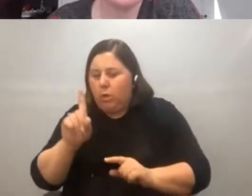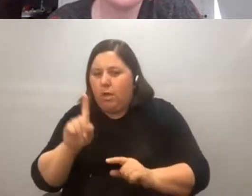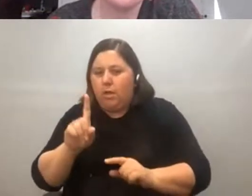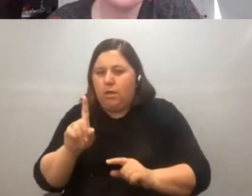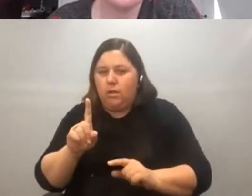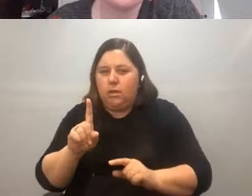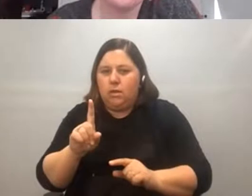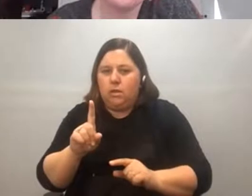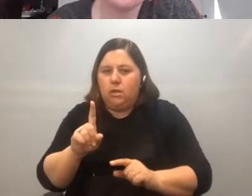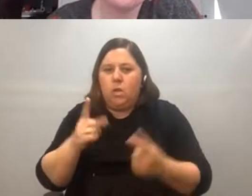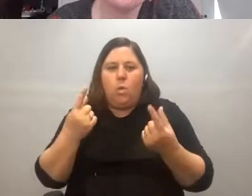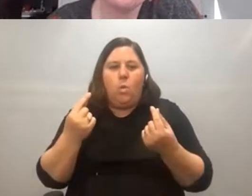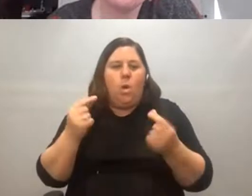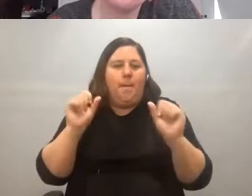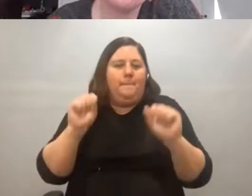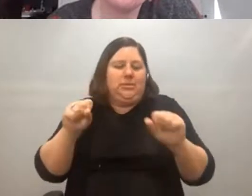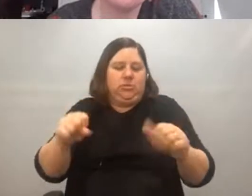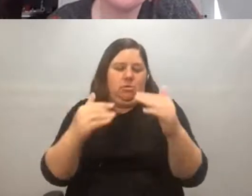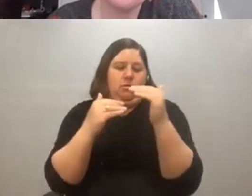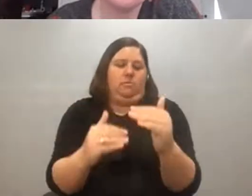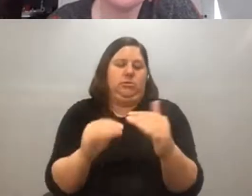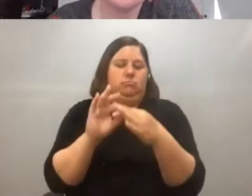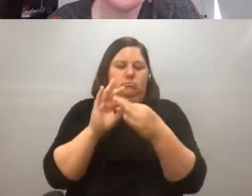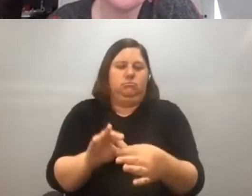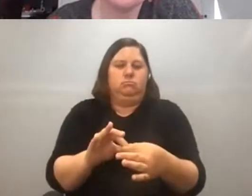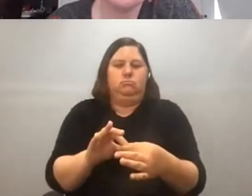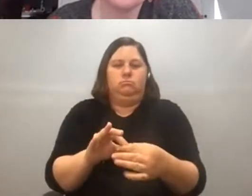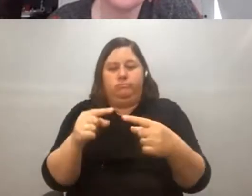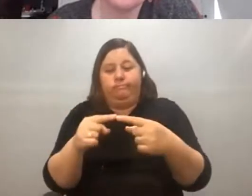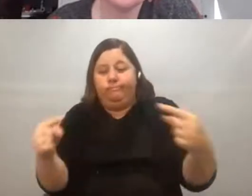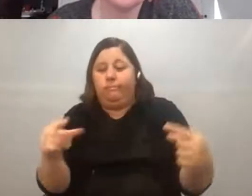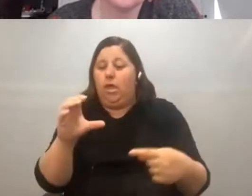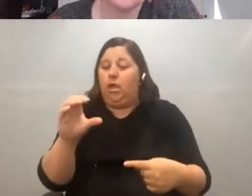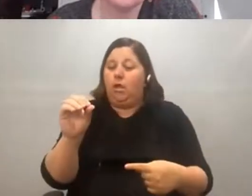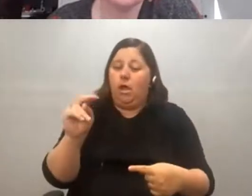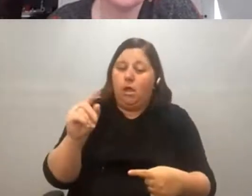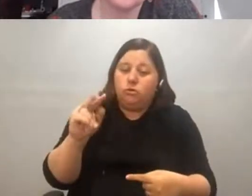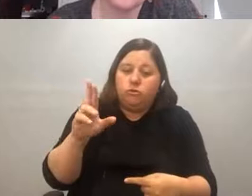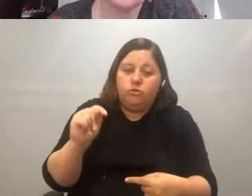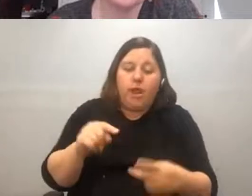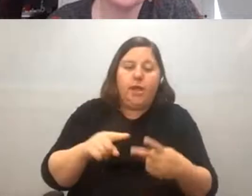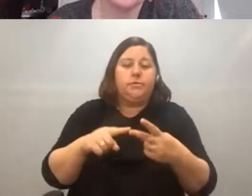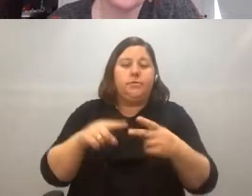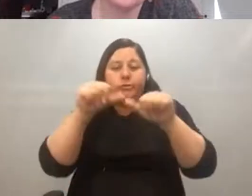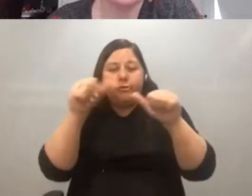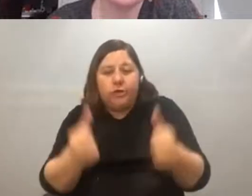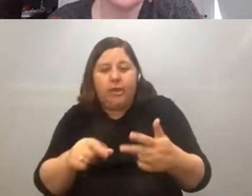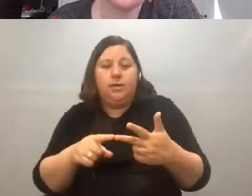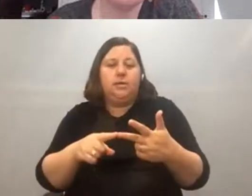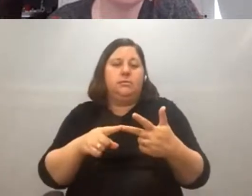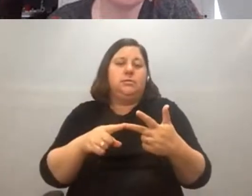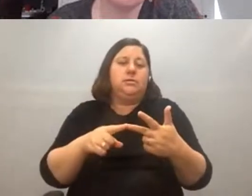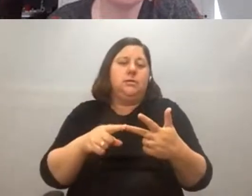the potential limitations as far as contrast shapes and content to ensure the art is not triggering